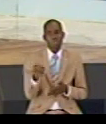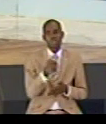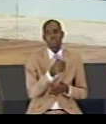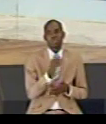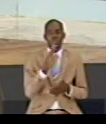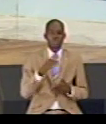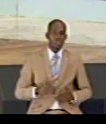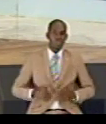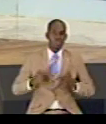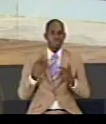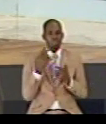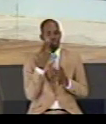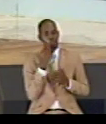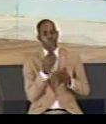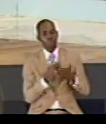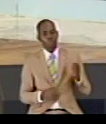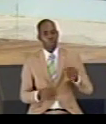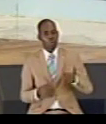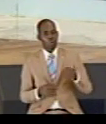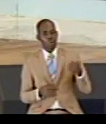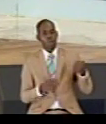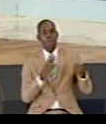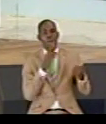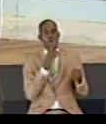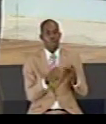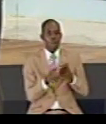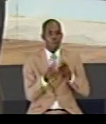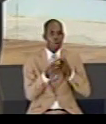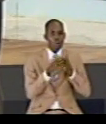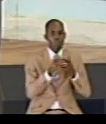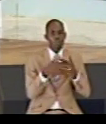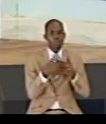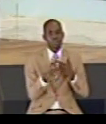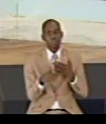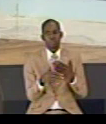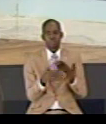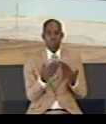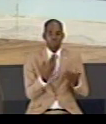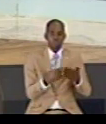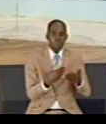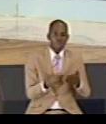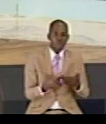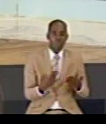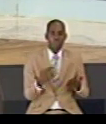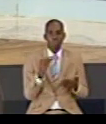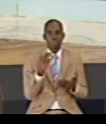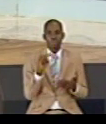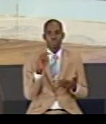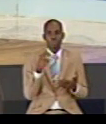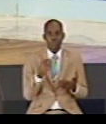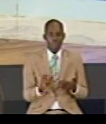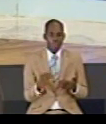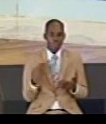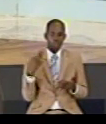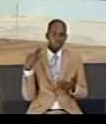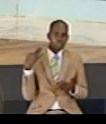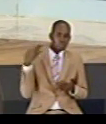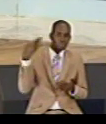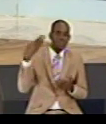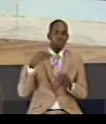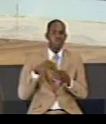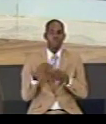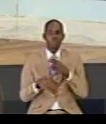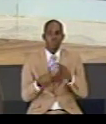your neighbors are running after. They run after money. They run after position in the world. They run